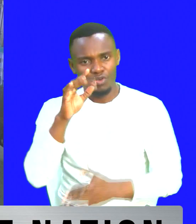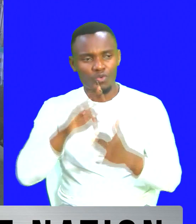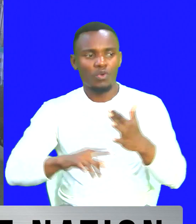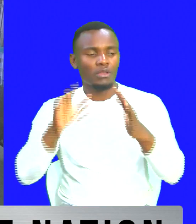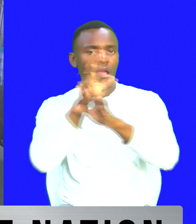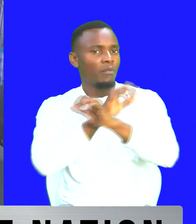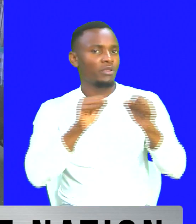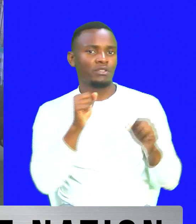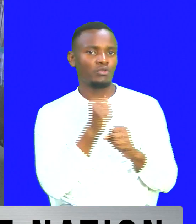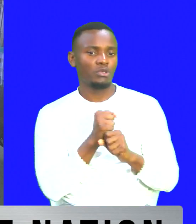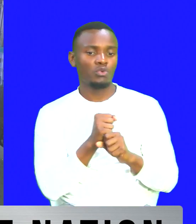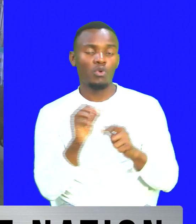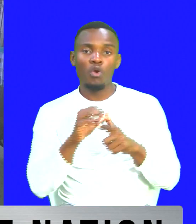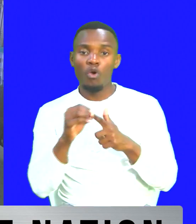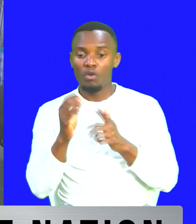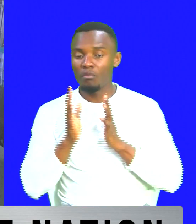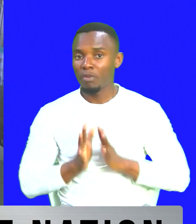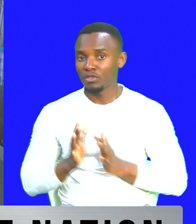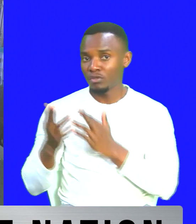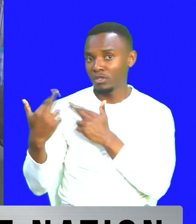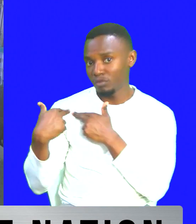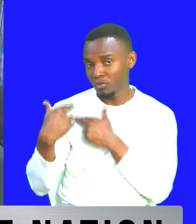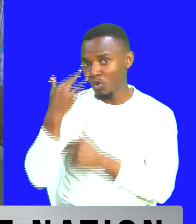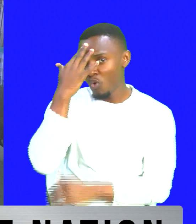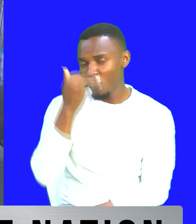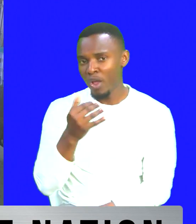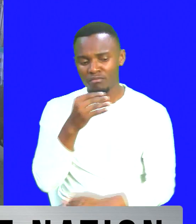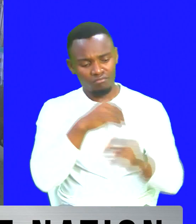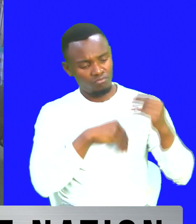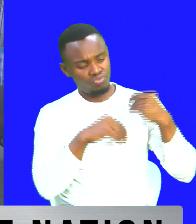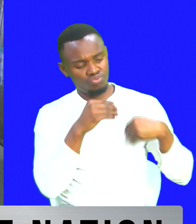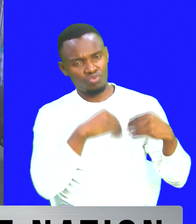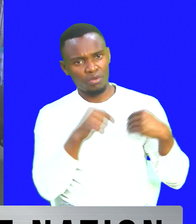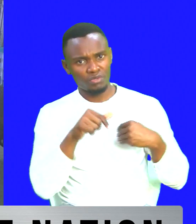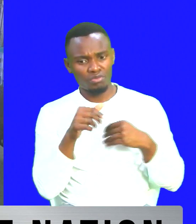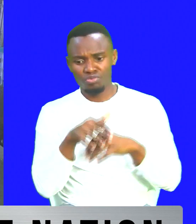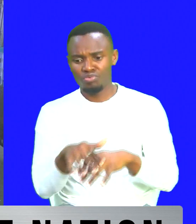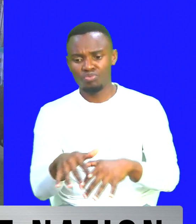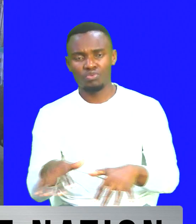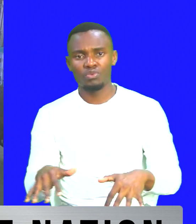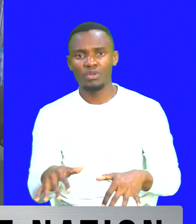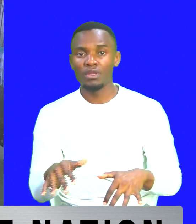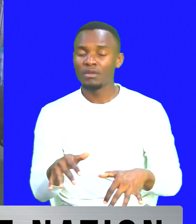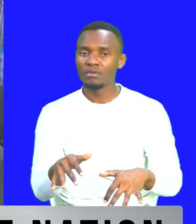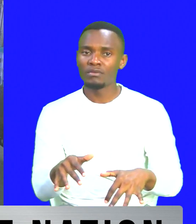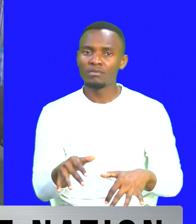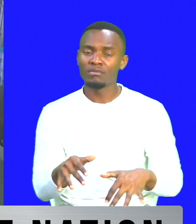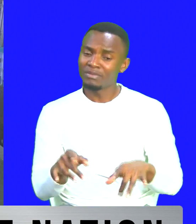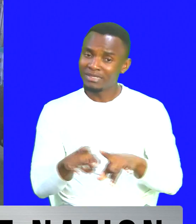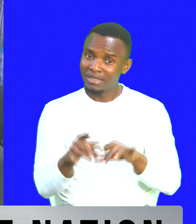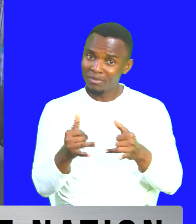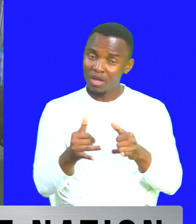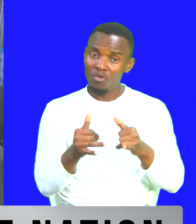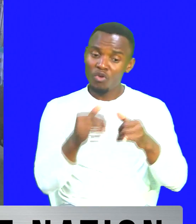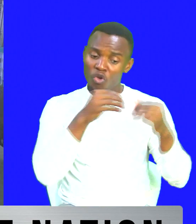is concerned about this, because the corruption is trickling down. Wacha vile walikuwa wanasema bottom up. Corruption kutoka